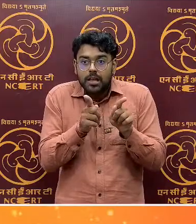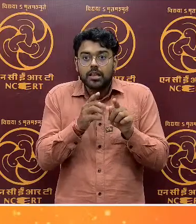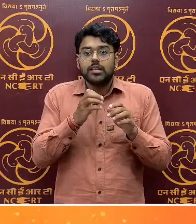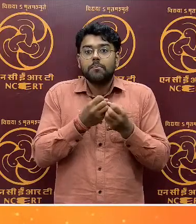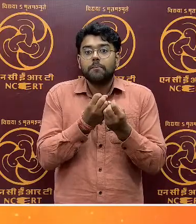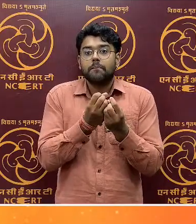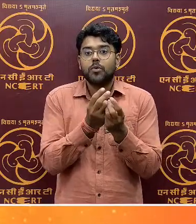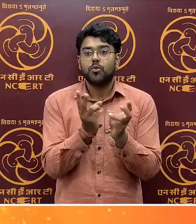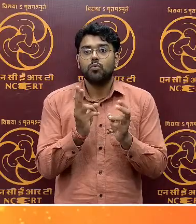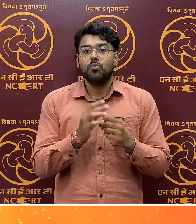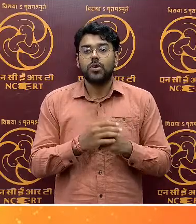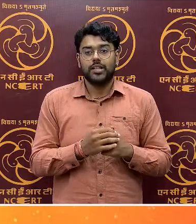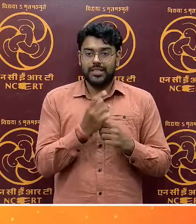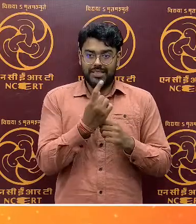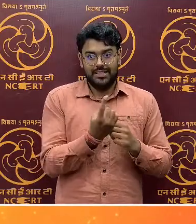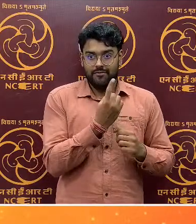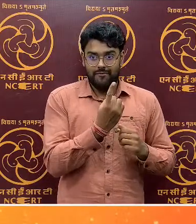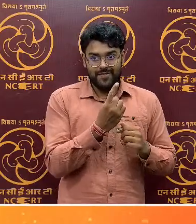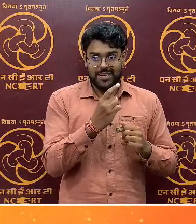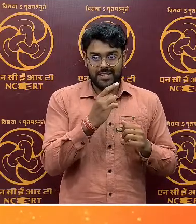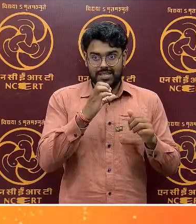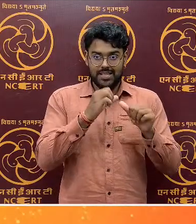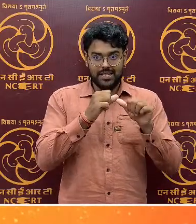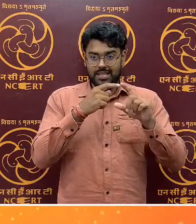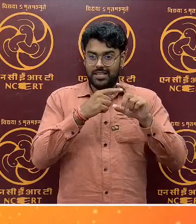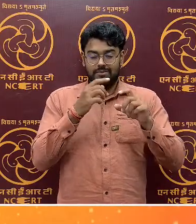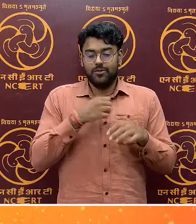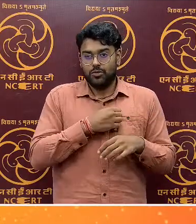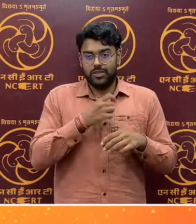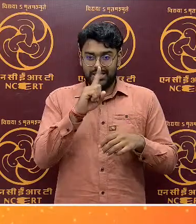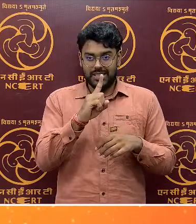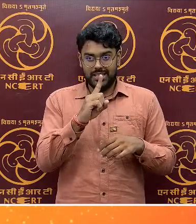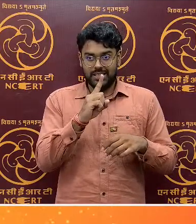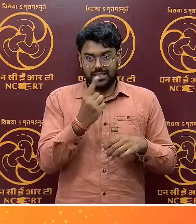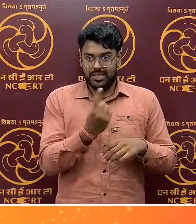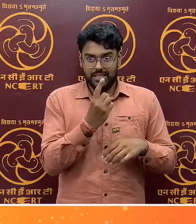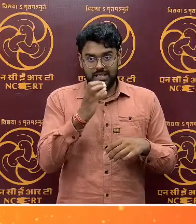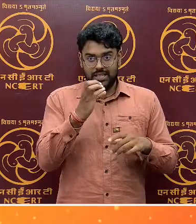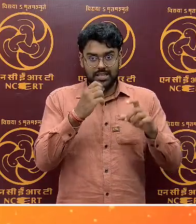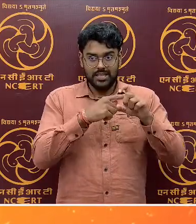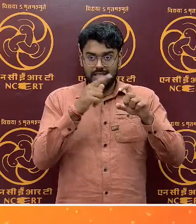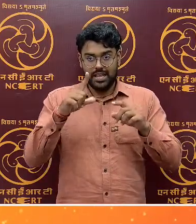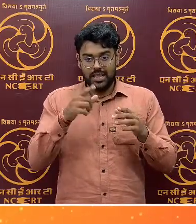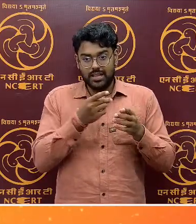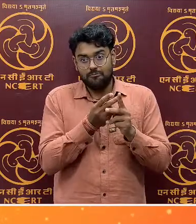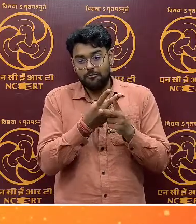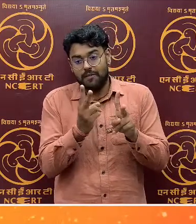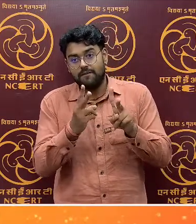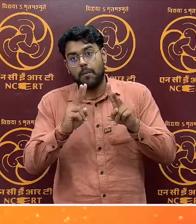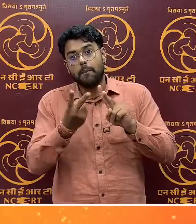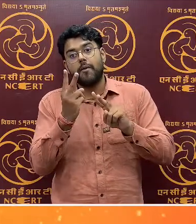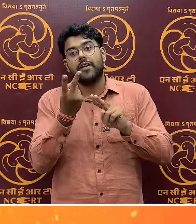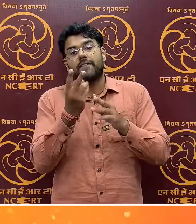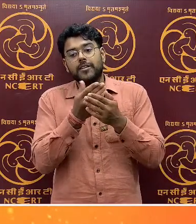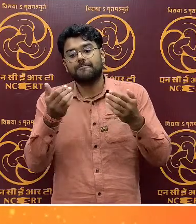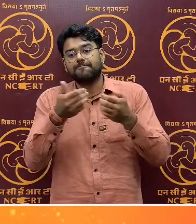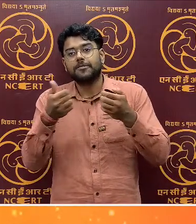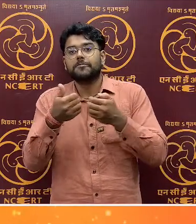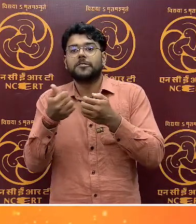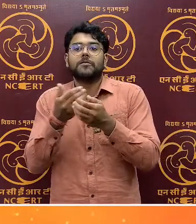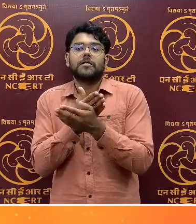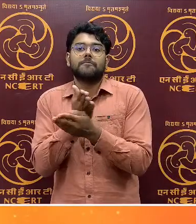Right. So we have got one cell, it divides into 2, 4, 8, 16, 32, like this it keeps on dividing